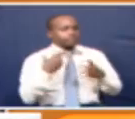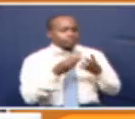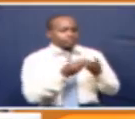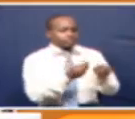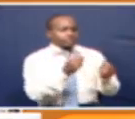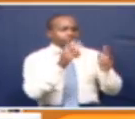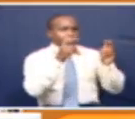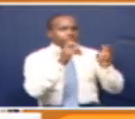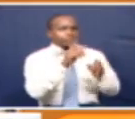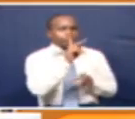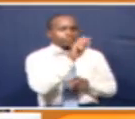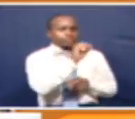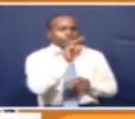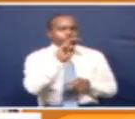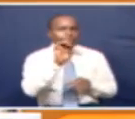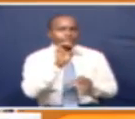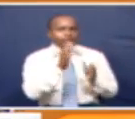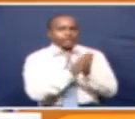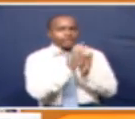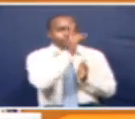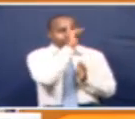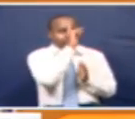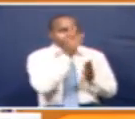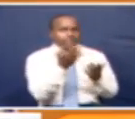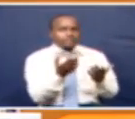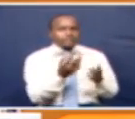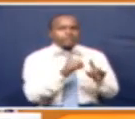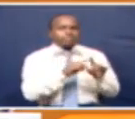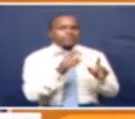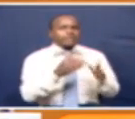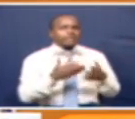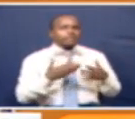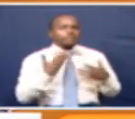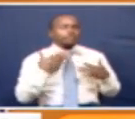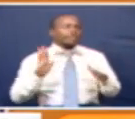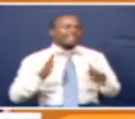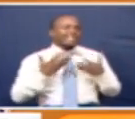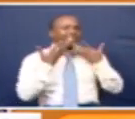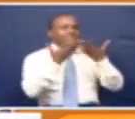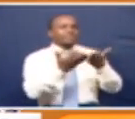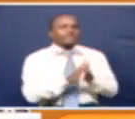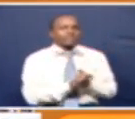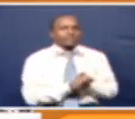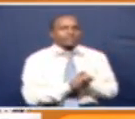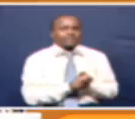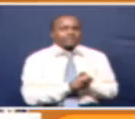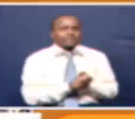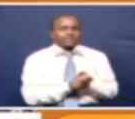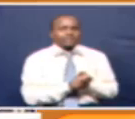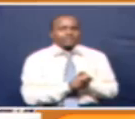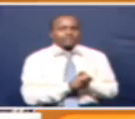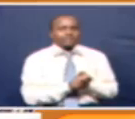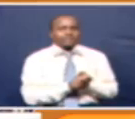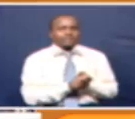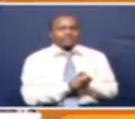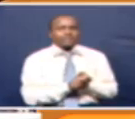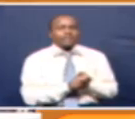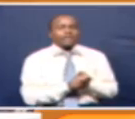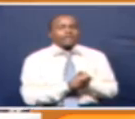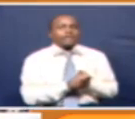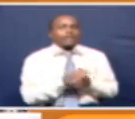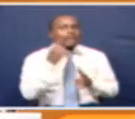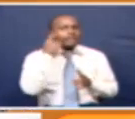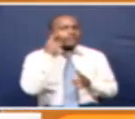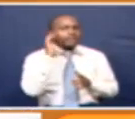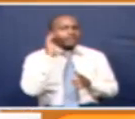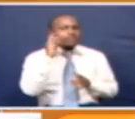Kome and the police. Although I don't really like responding to Jafet Kome, I think it should be answered by people like Philip Etale, who are our